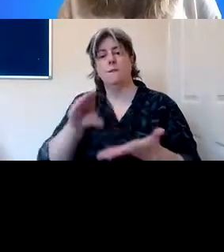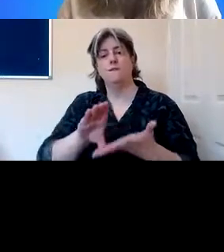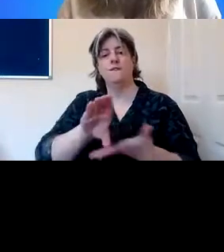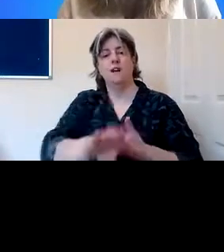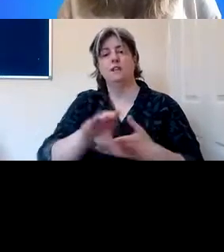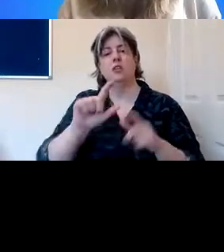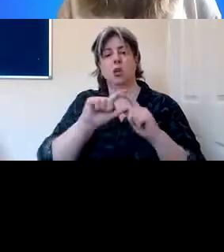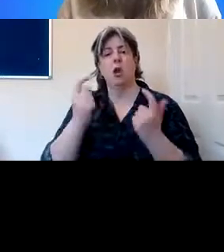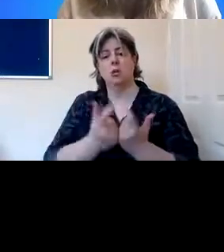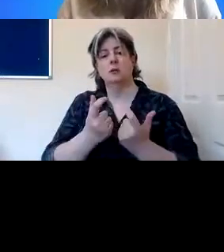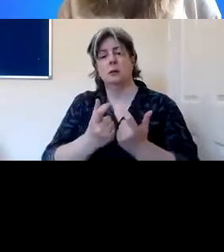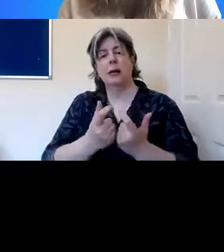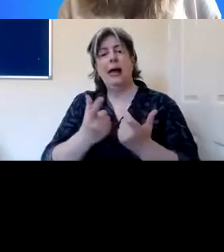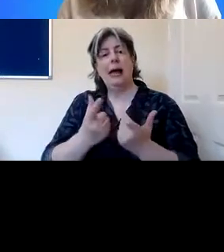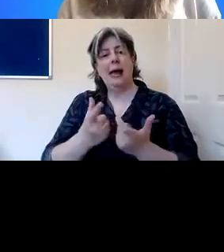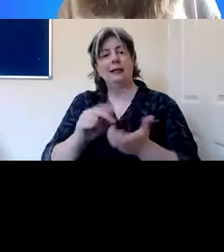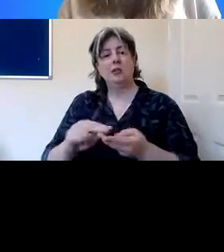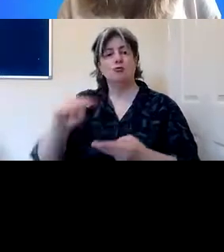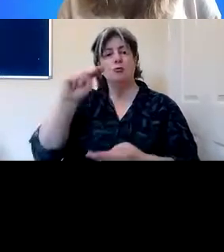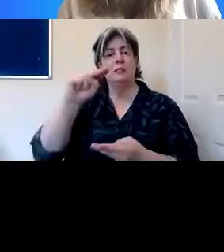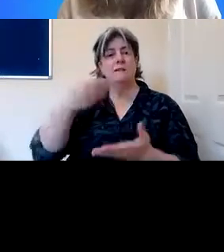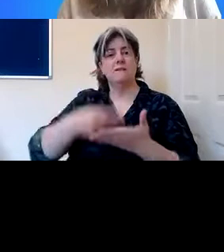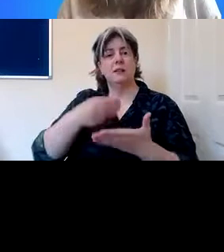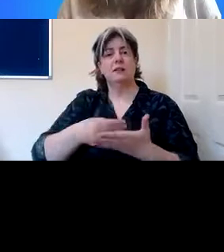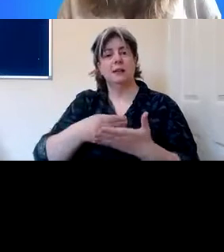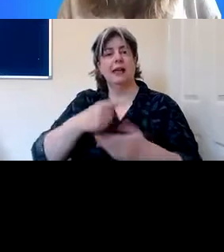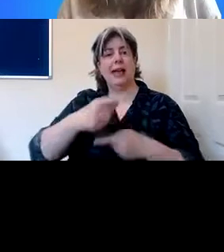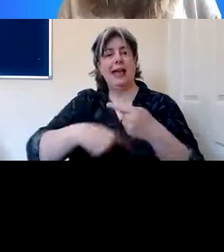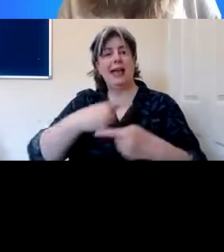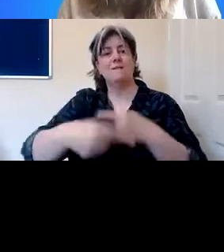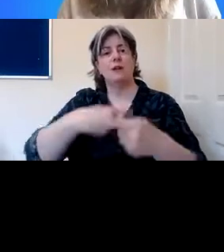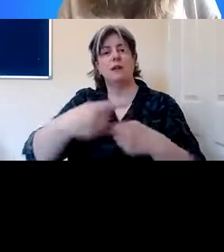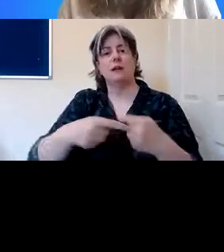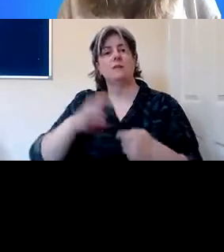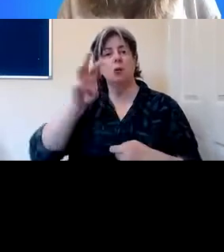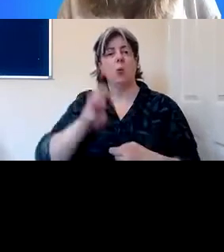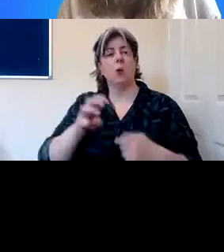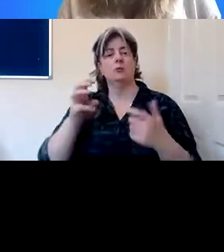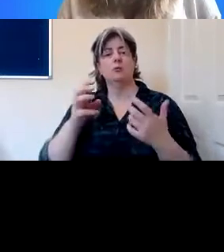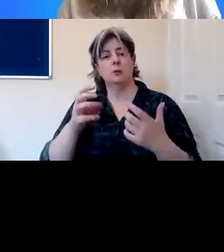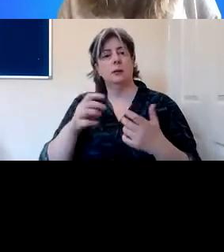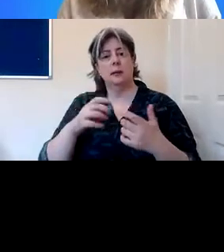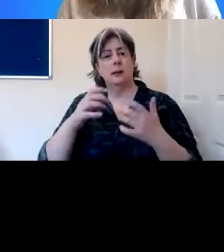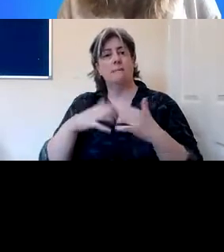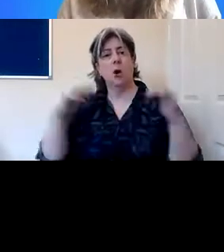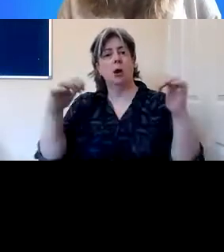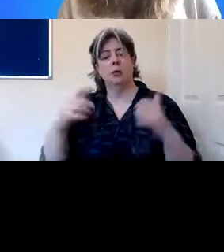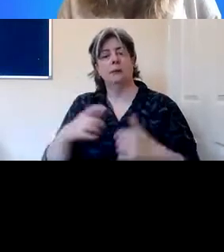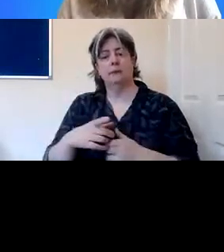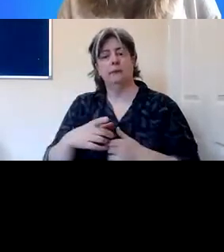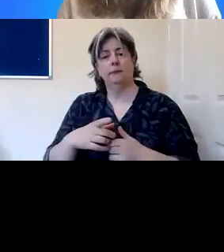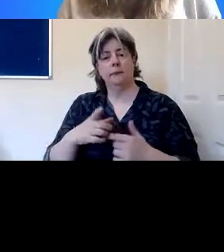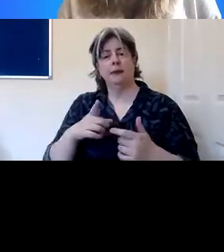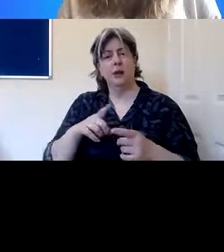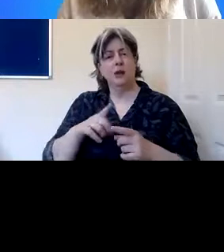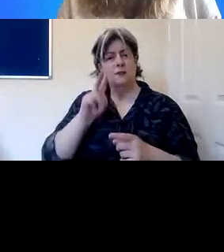each and every year of the next Welsh Parliament. One thing that we have seen as spending per pupil in England and Wales is similar